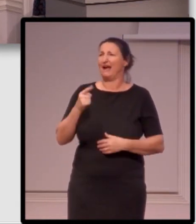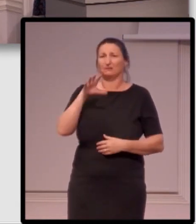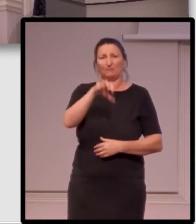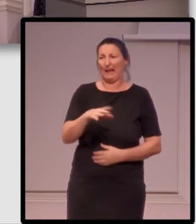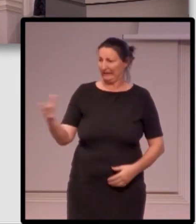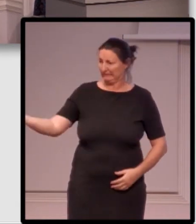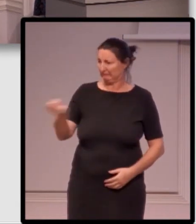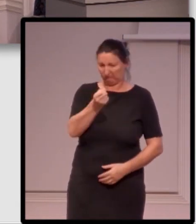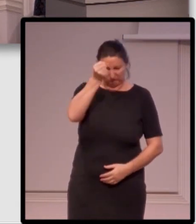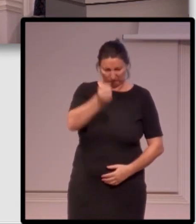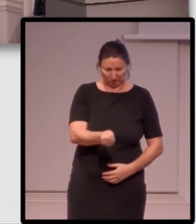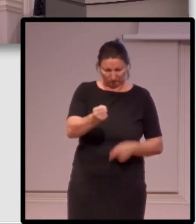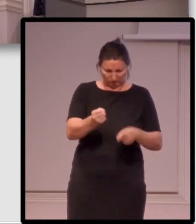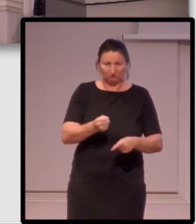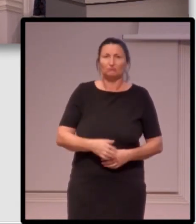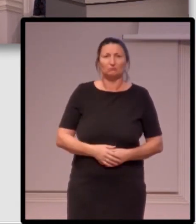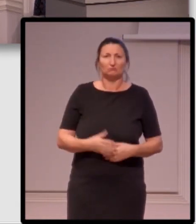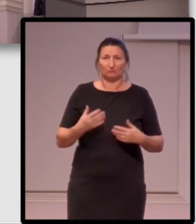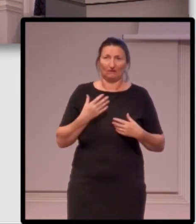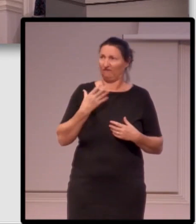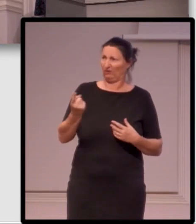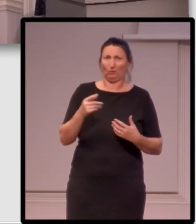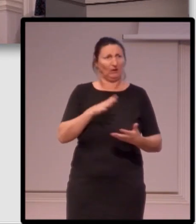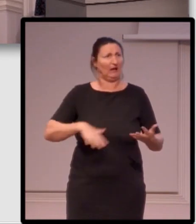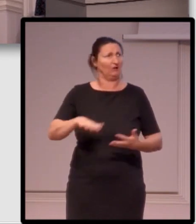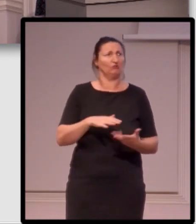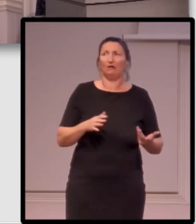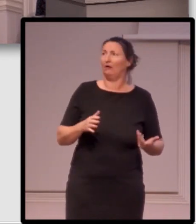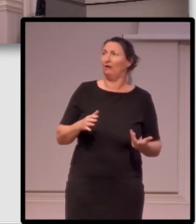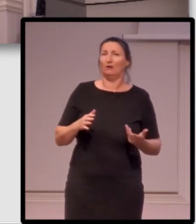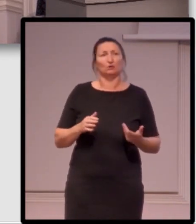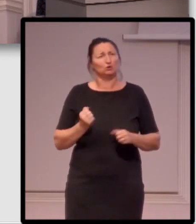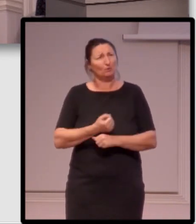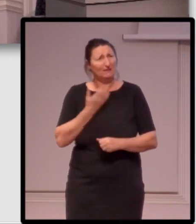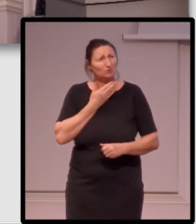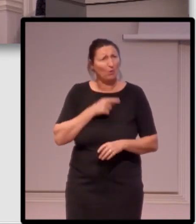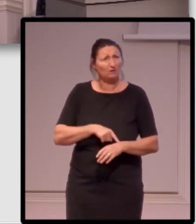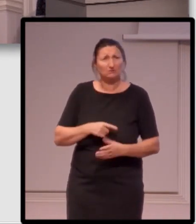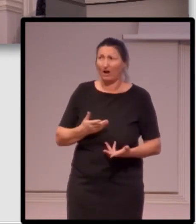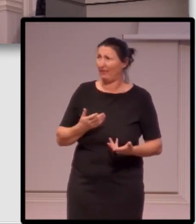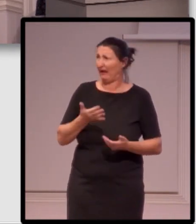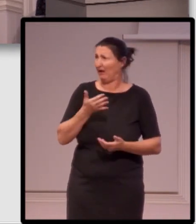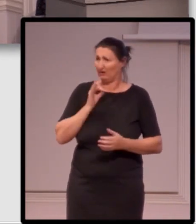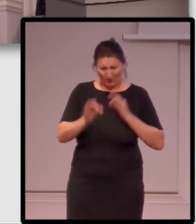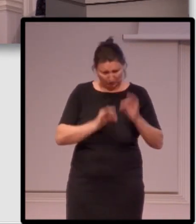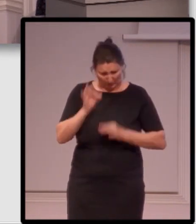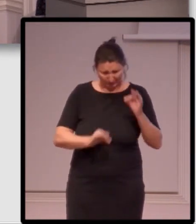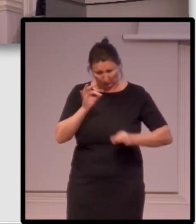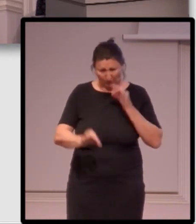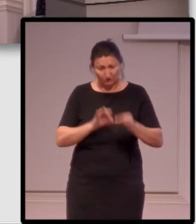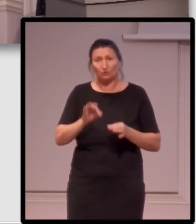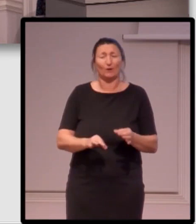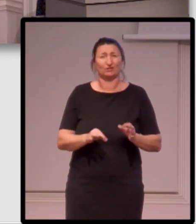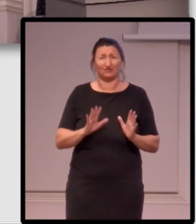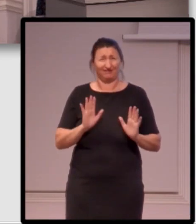called the Royal College of Paediatrics and Child Health that they've never heard of on a Tuesday afternoon when they're meant to be in school to answer questions about something that sounds